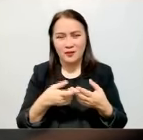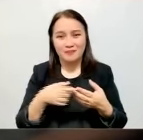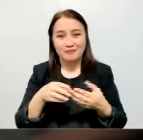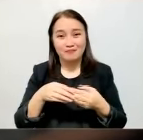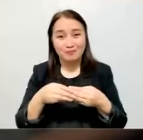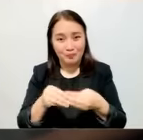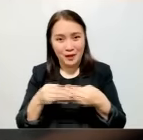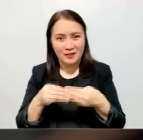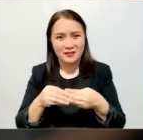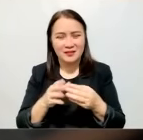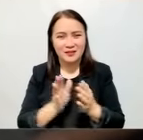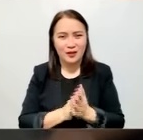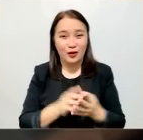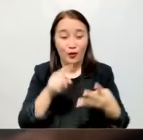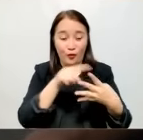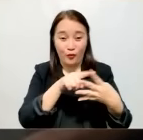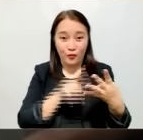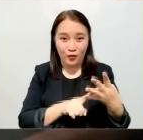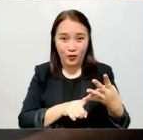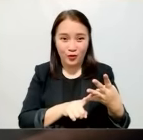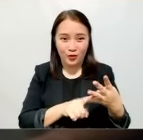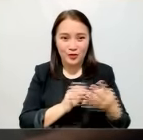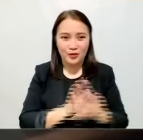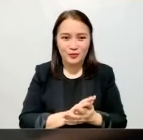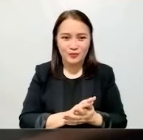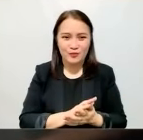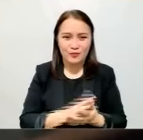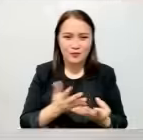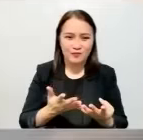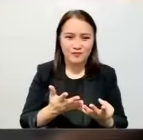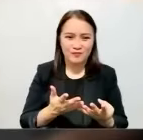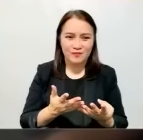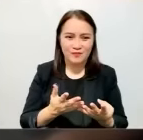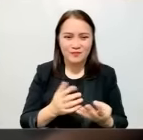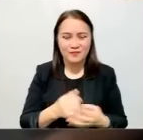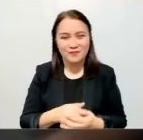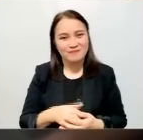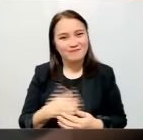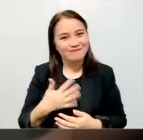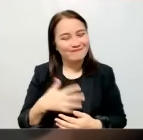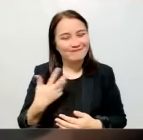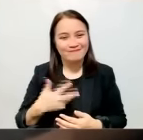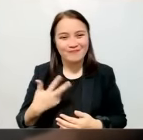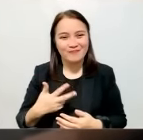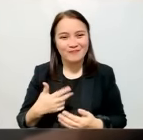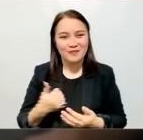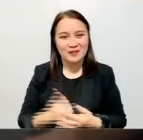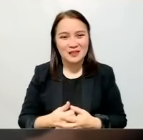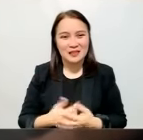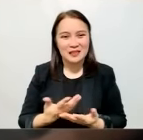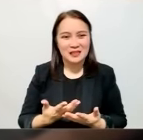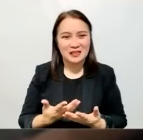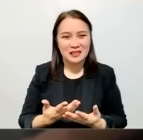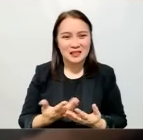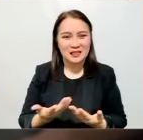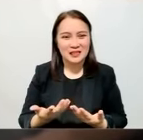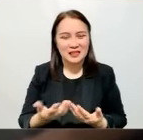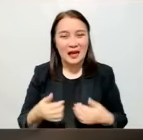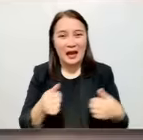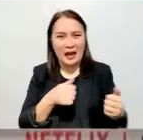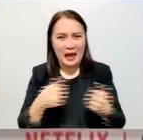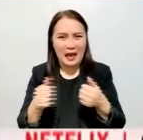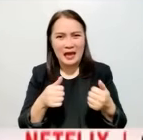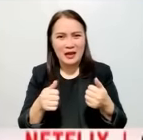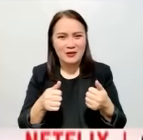learned how to bend all four elements, which was awesome. A lot of the time in boot camp, I just spent like playing around with the weight of the